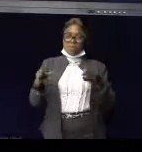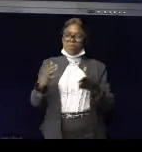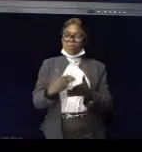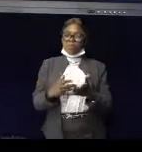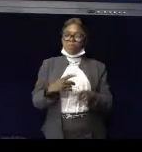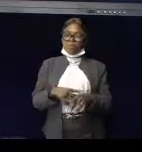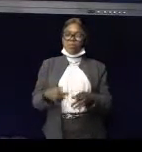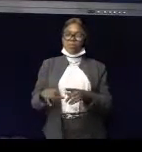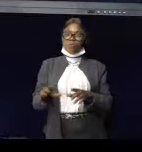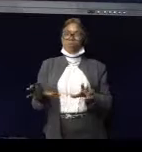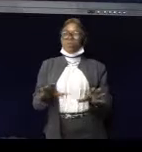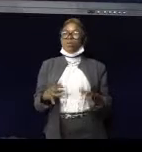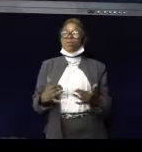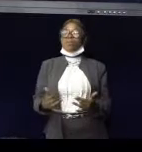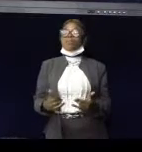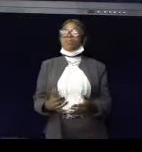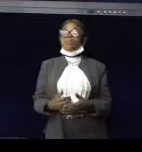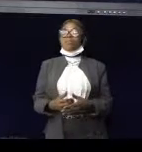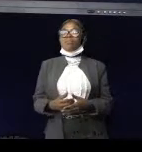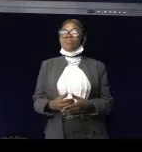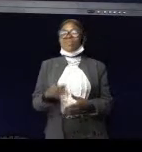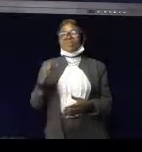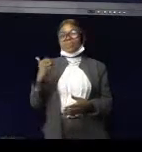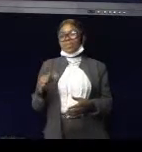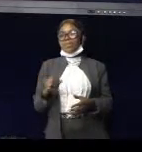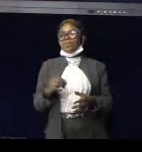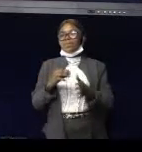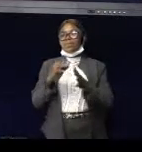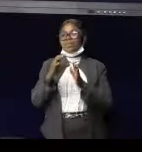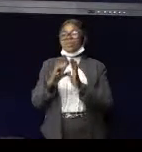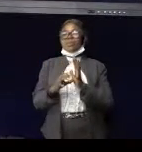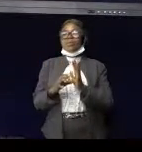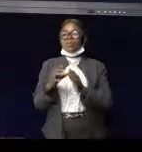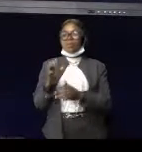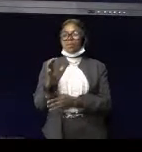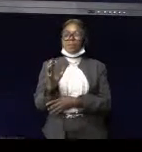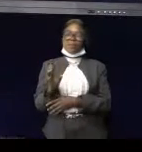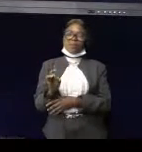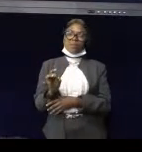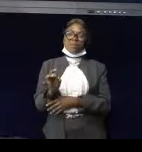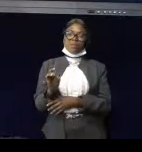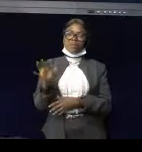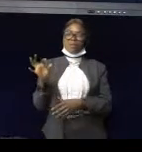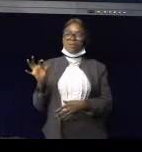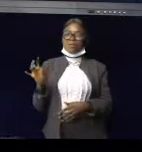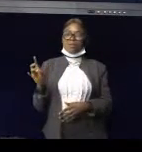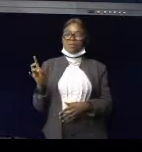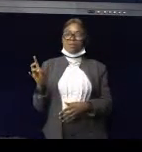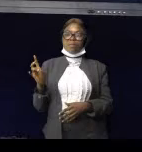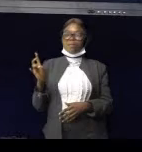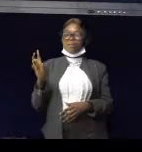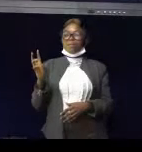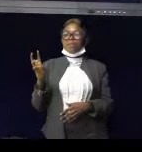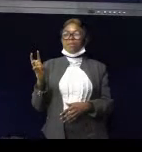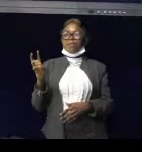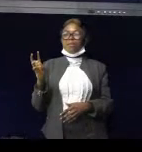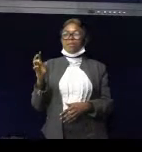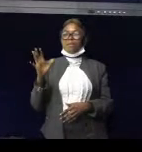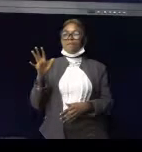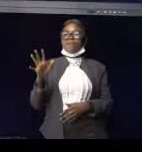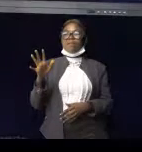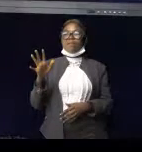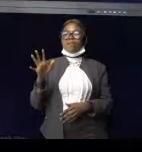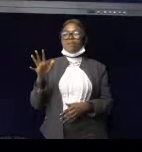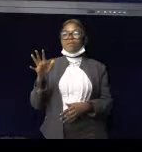do this? Okay, maybe 10 seconds. 9, 8, 7,